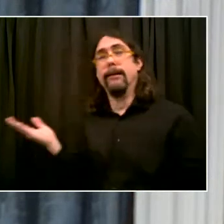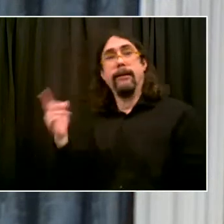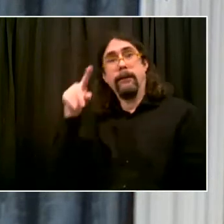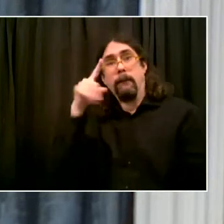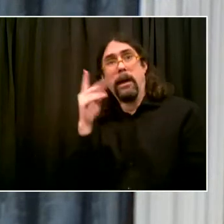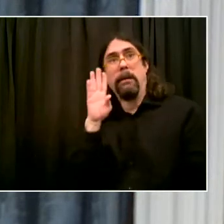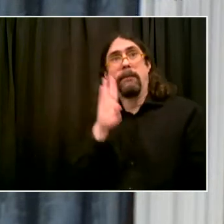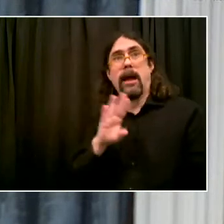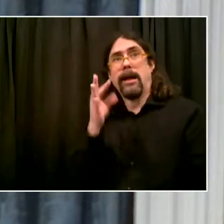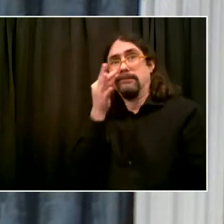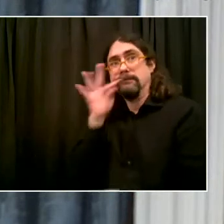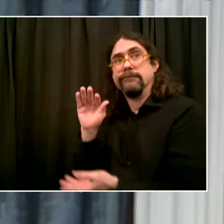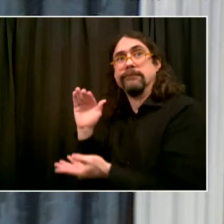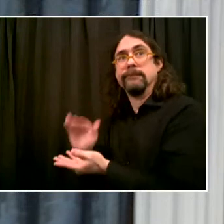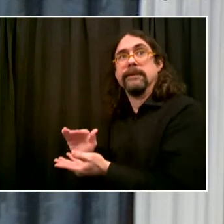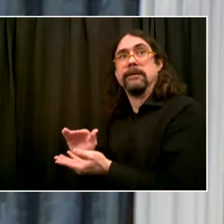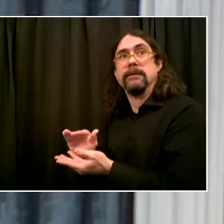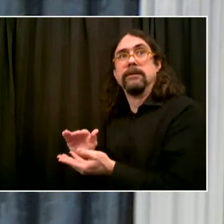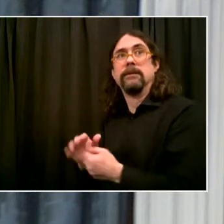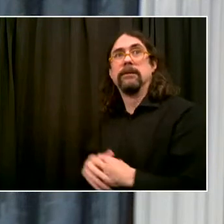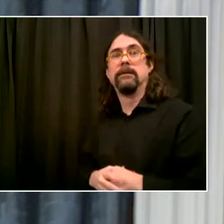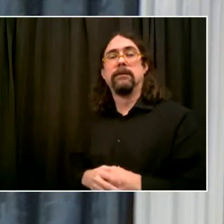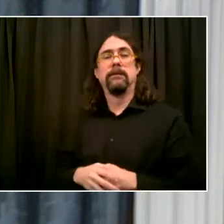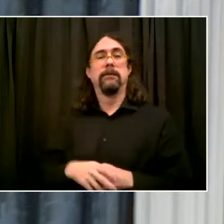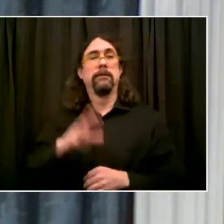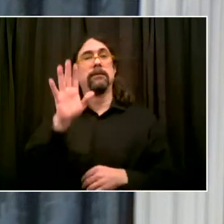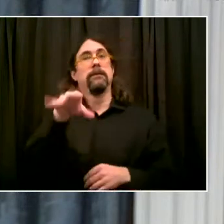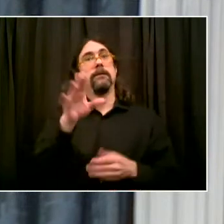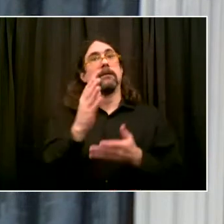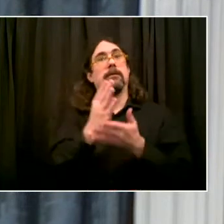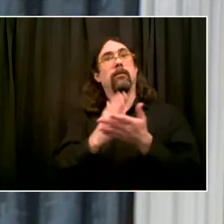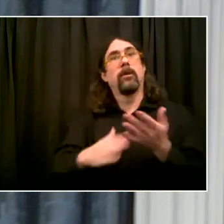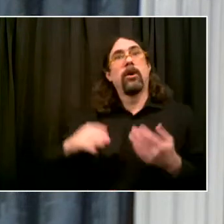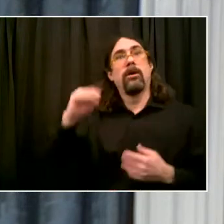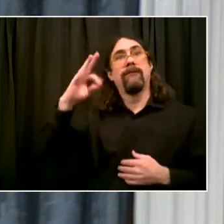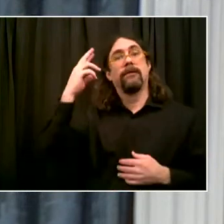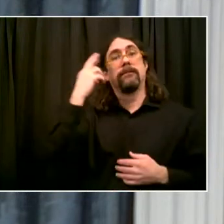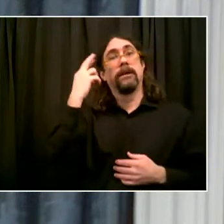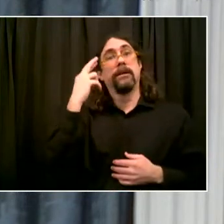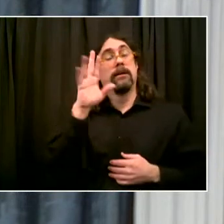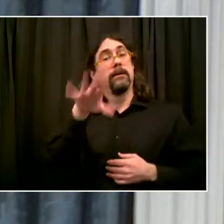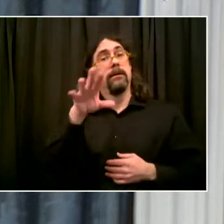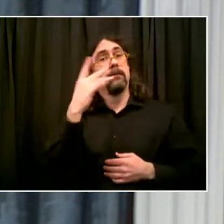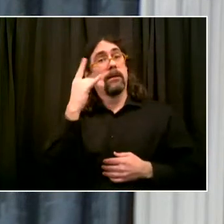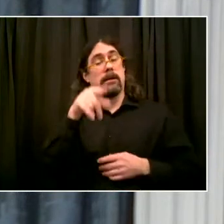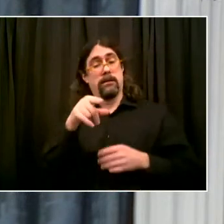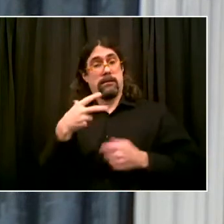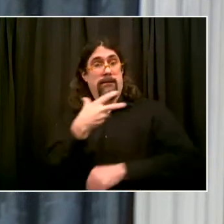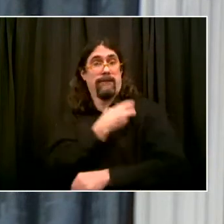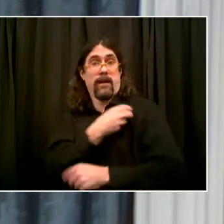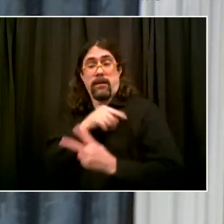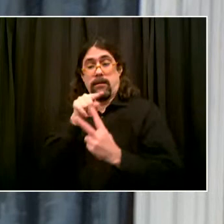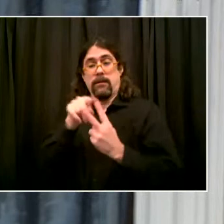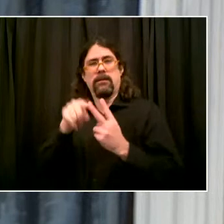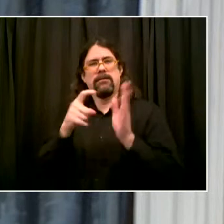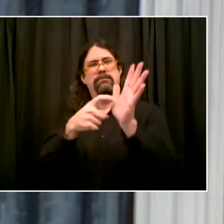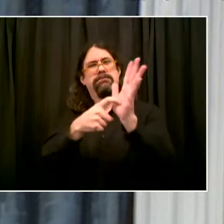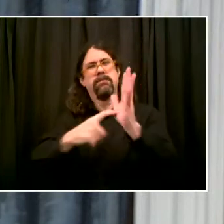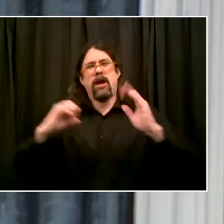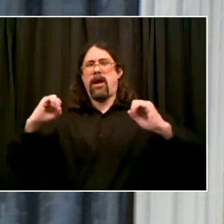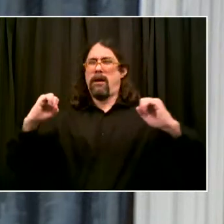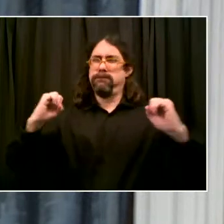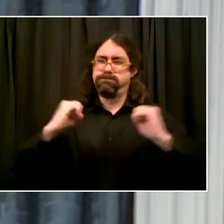there is hesitancy, there's also eagerness among many of their parishioners and community members to get vaccinated. I can say